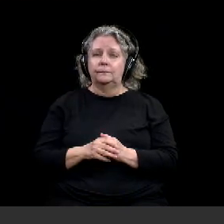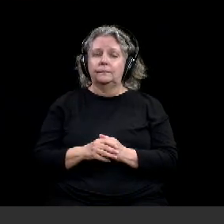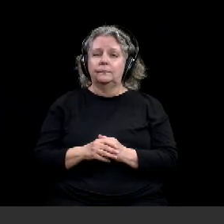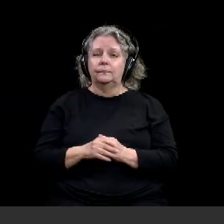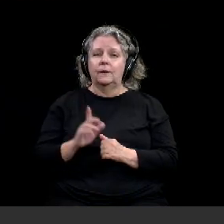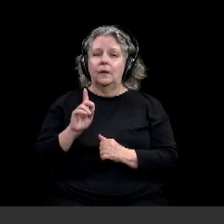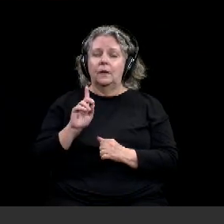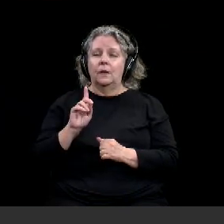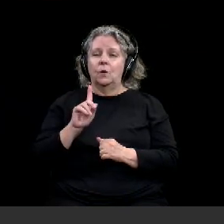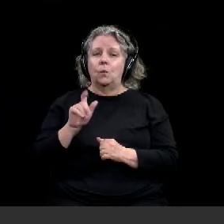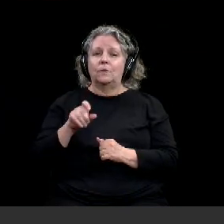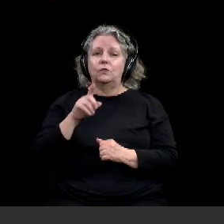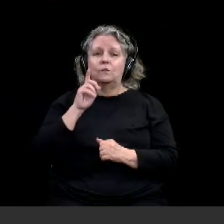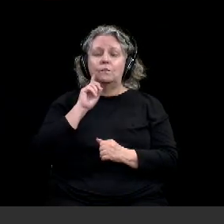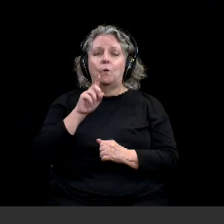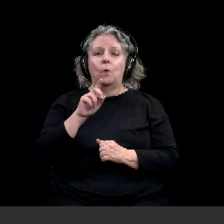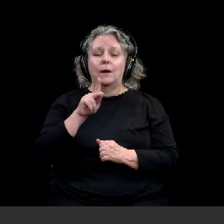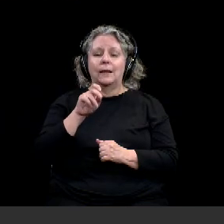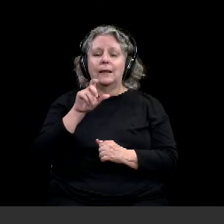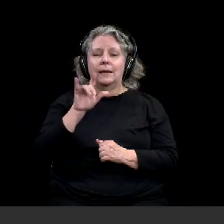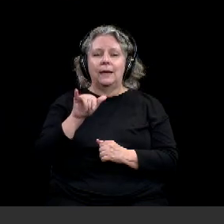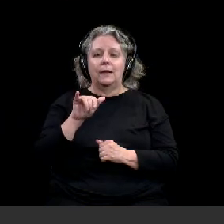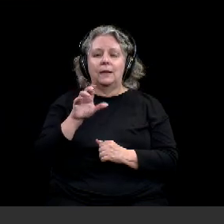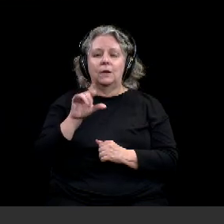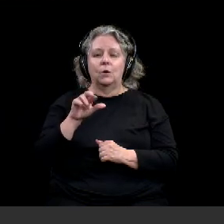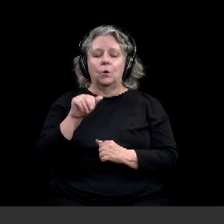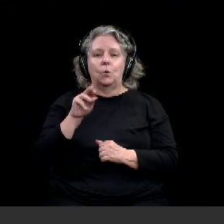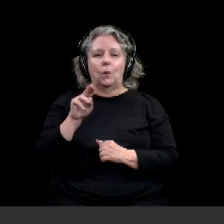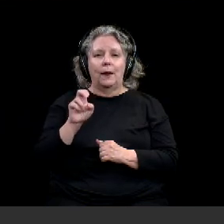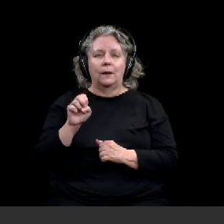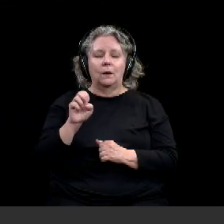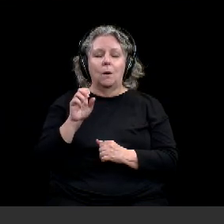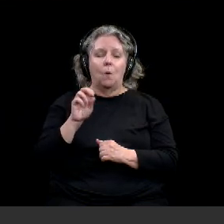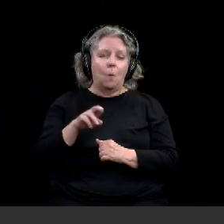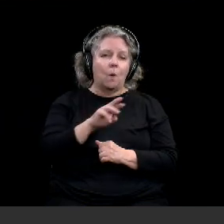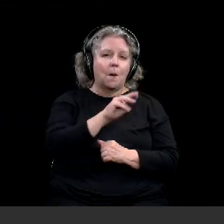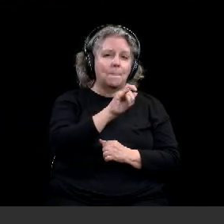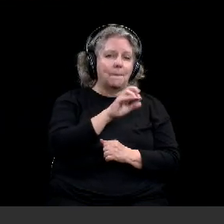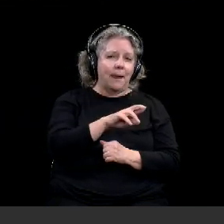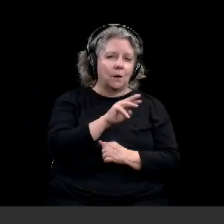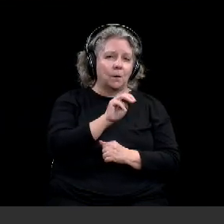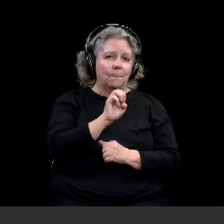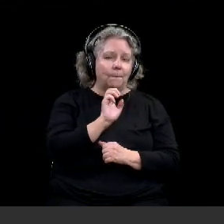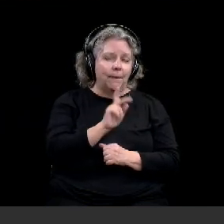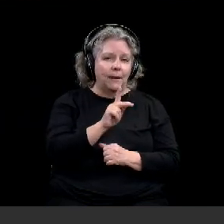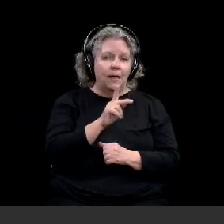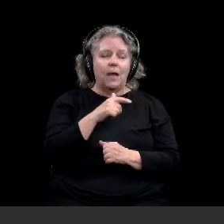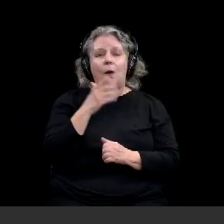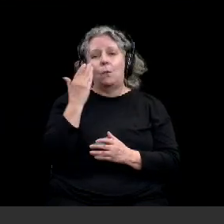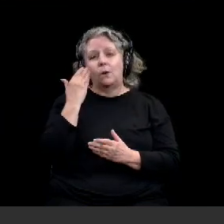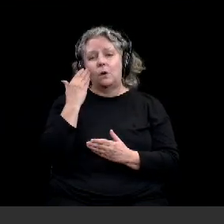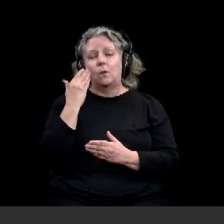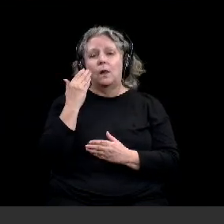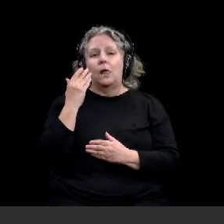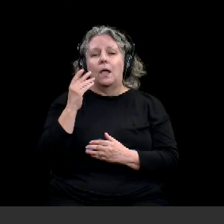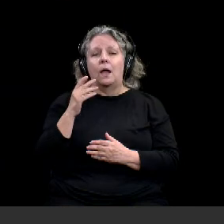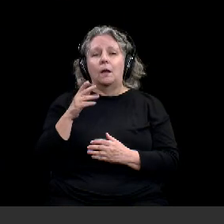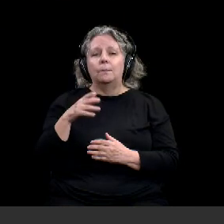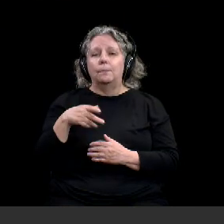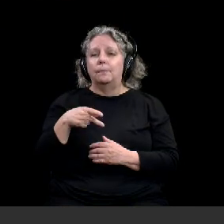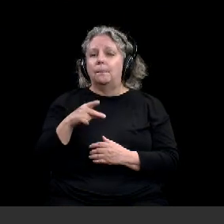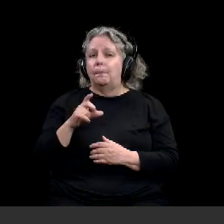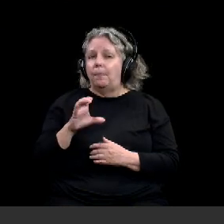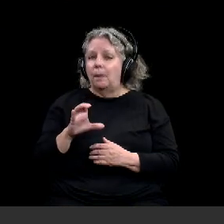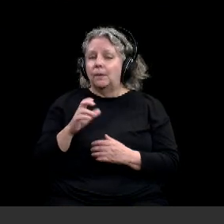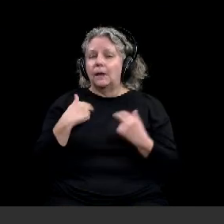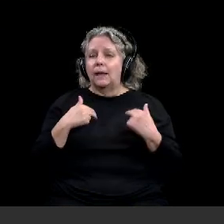Mayor Meek. I wanted to know, I know that the Public Health District did a survey and they were awaiting the final data, and I wanted to know if the data was